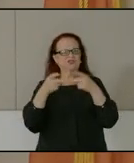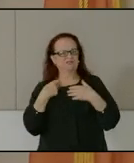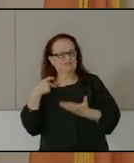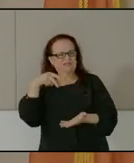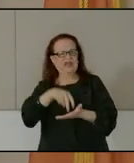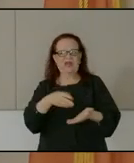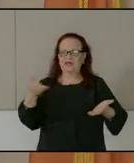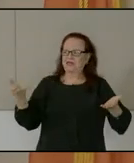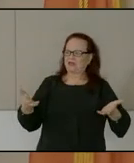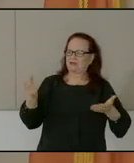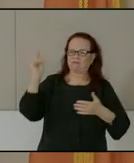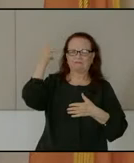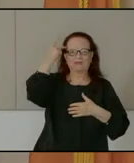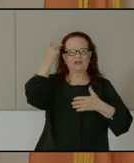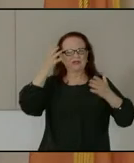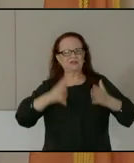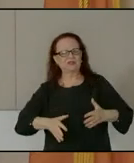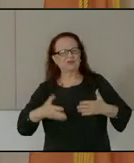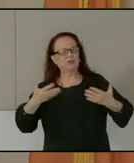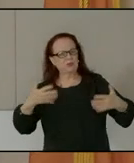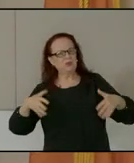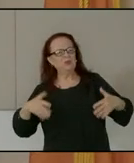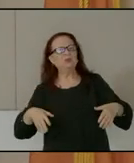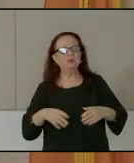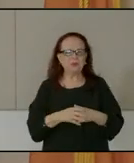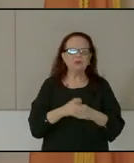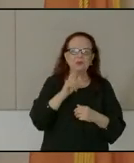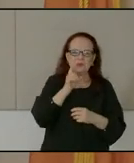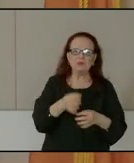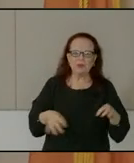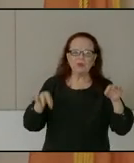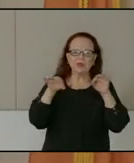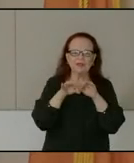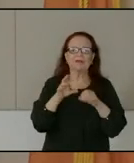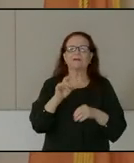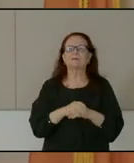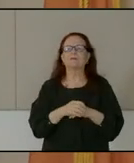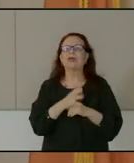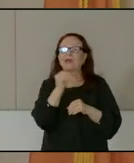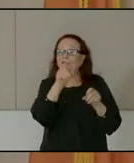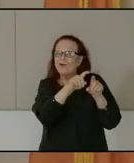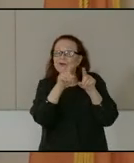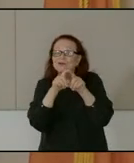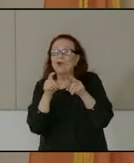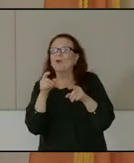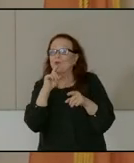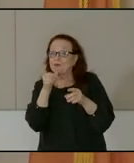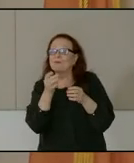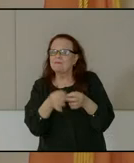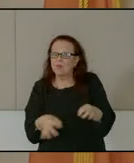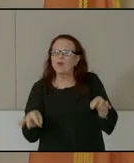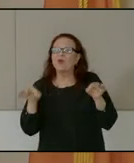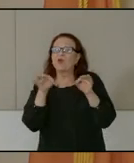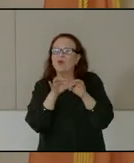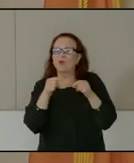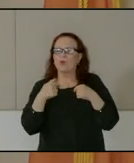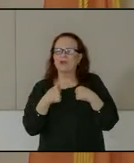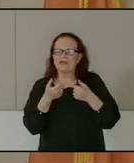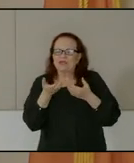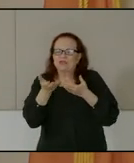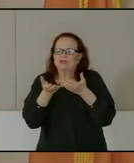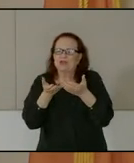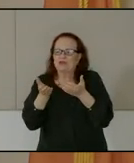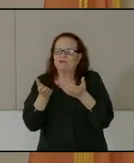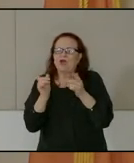office up is really important. I think that, you know, what's extra important is that, you know, we already serve a very